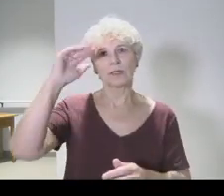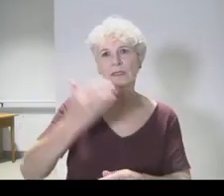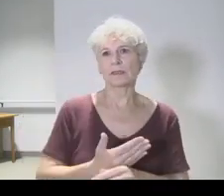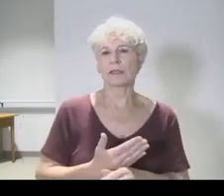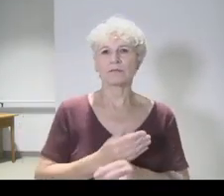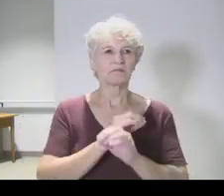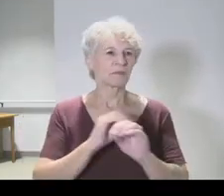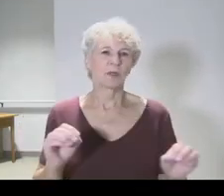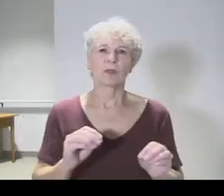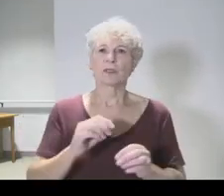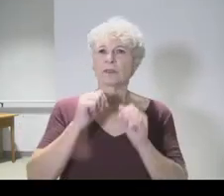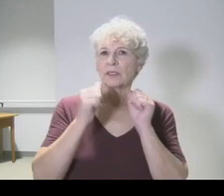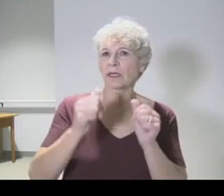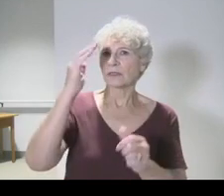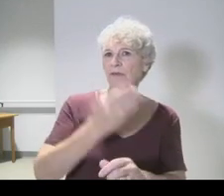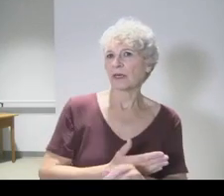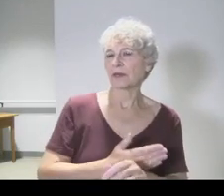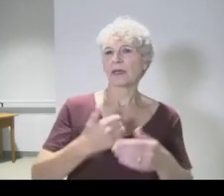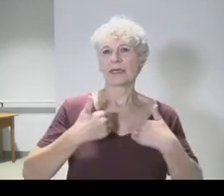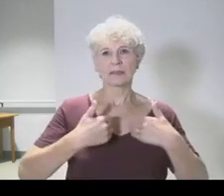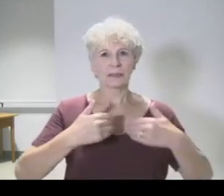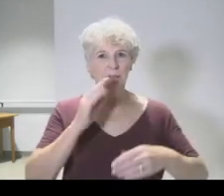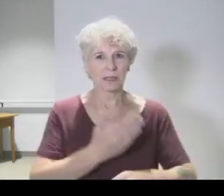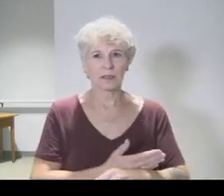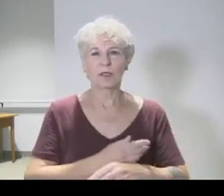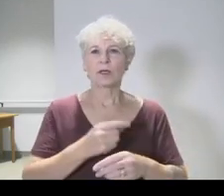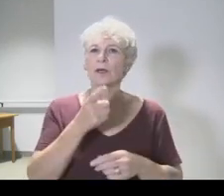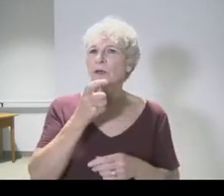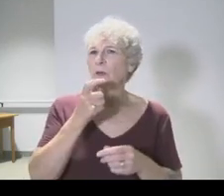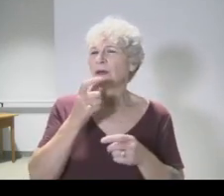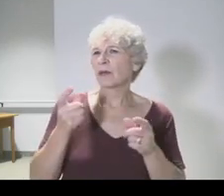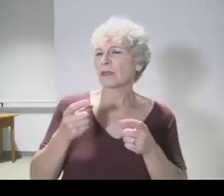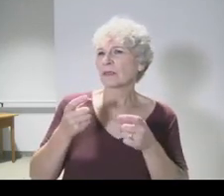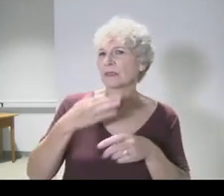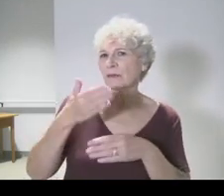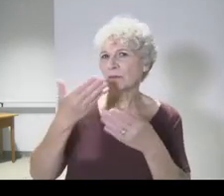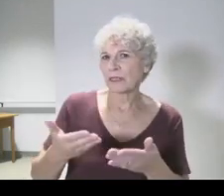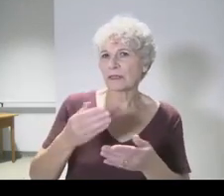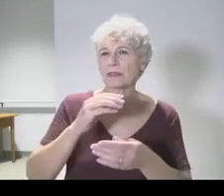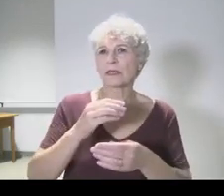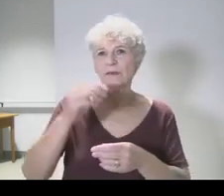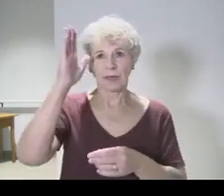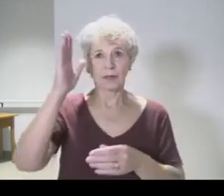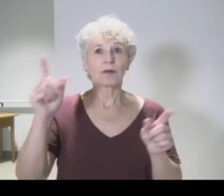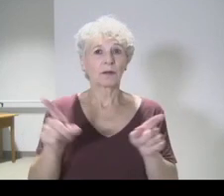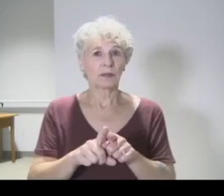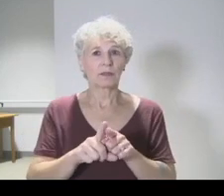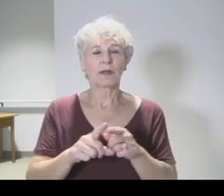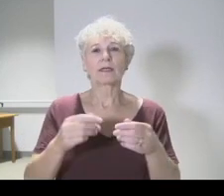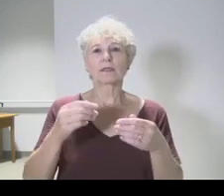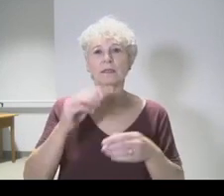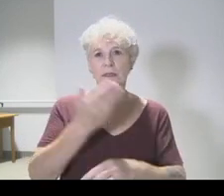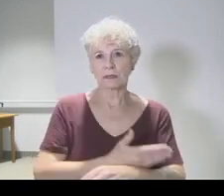one who denies the Son has the Father. Whoever confesses the Son has the Father also. Let what you heard from the beginning abide